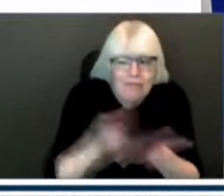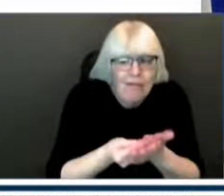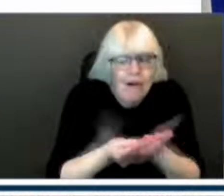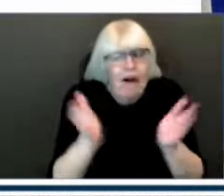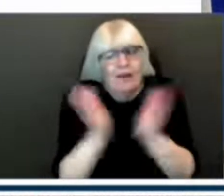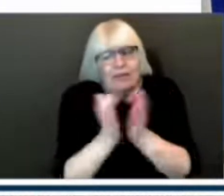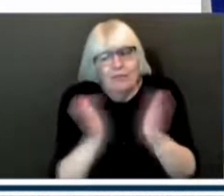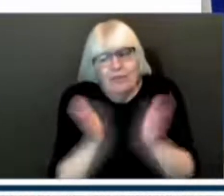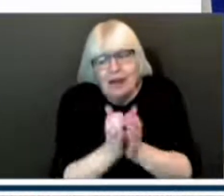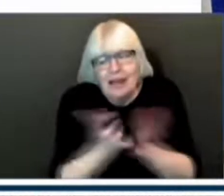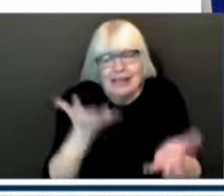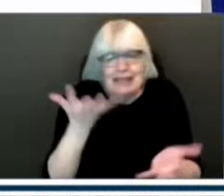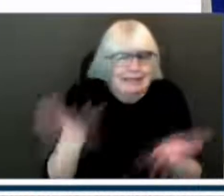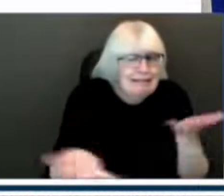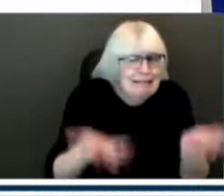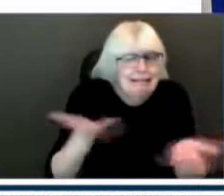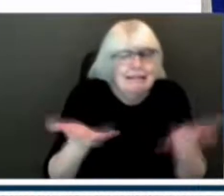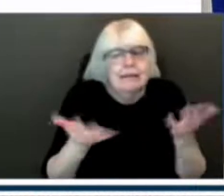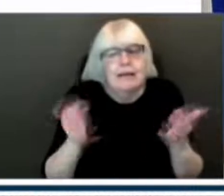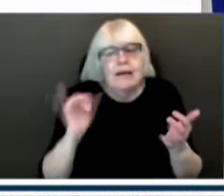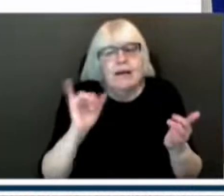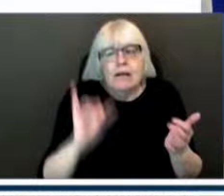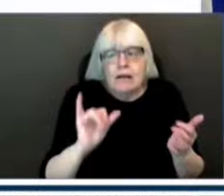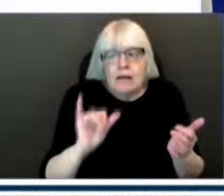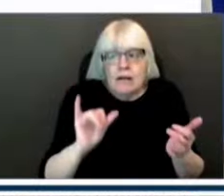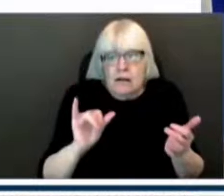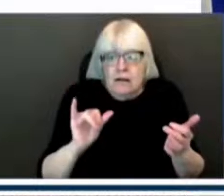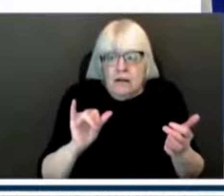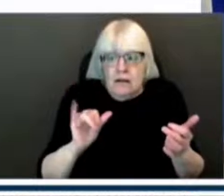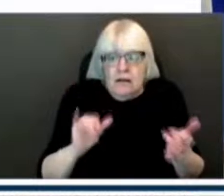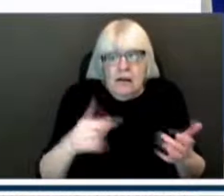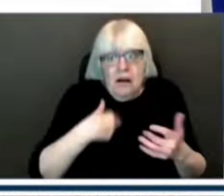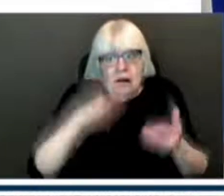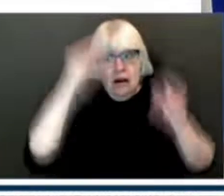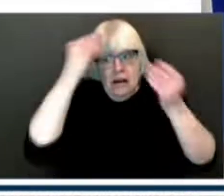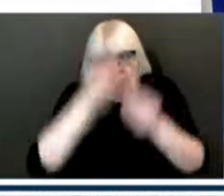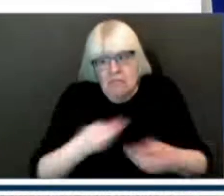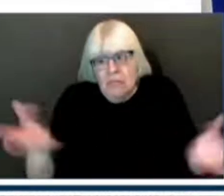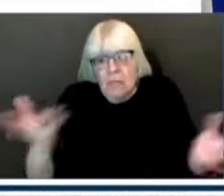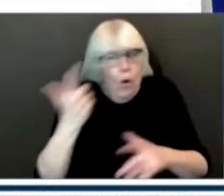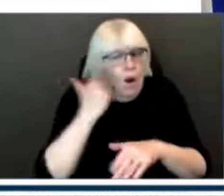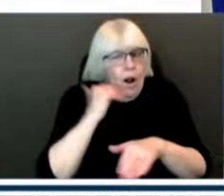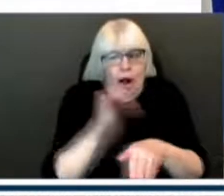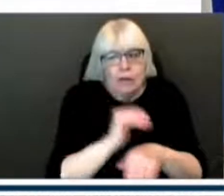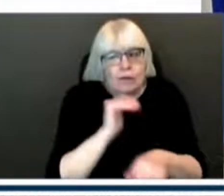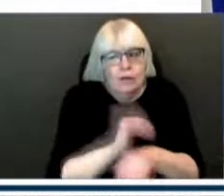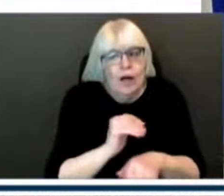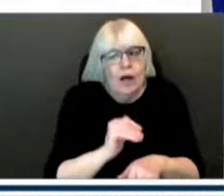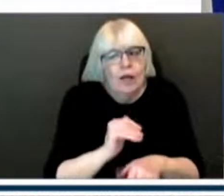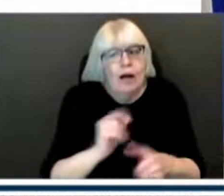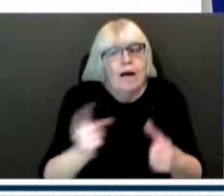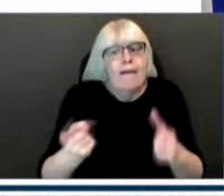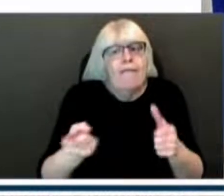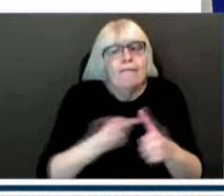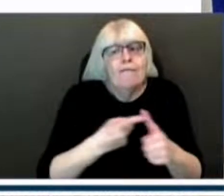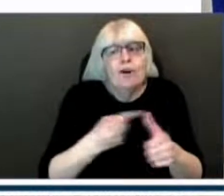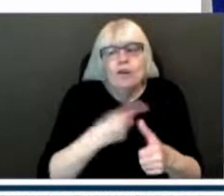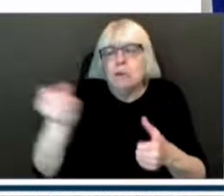did not announce it last night. We wanted to listen to them last night on a whole suite of issues that they were